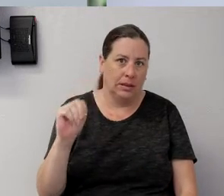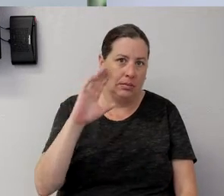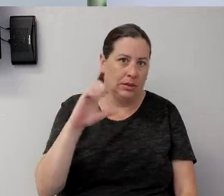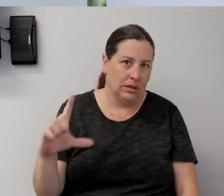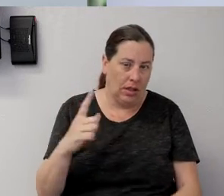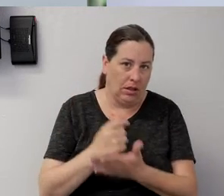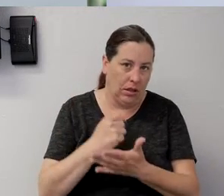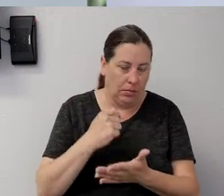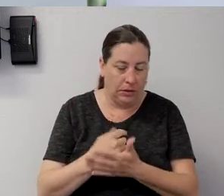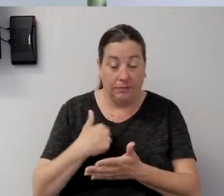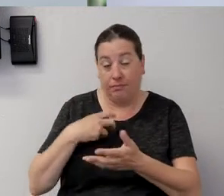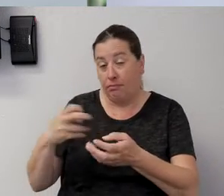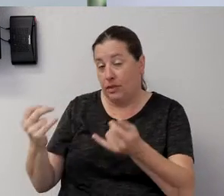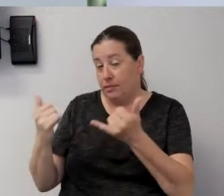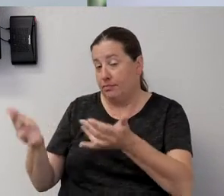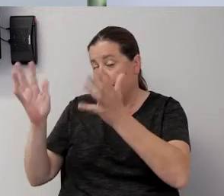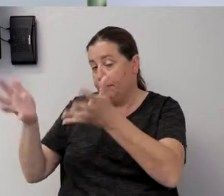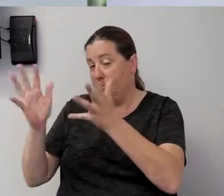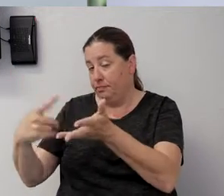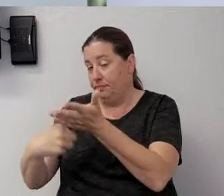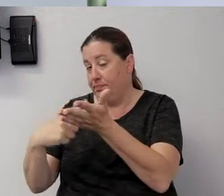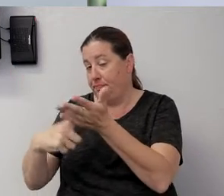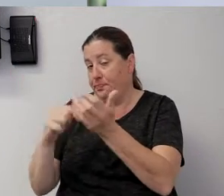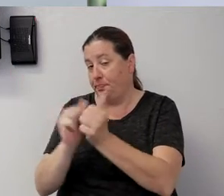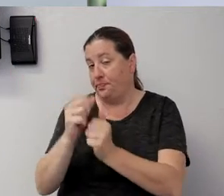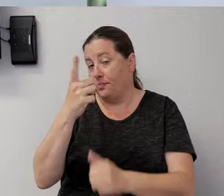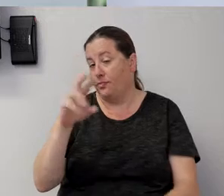Dr. Bob Harmon, who is the chief